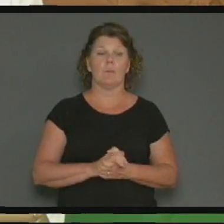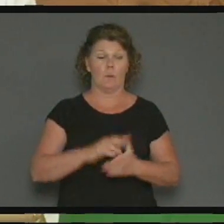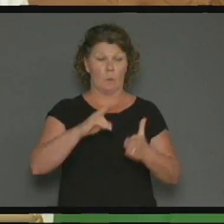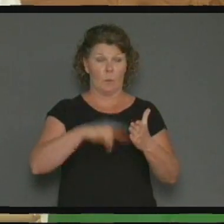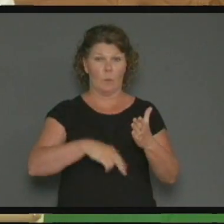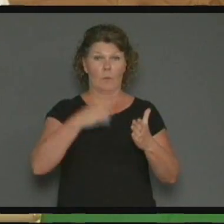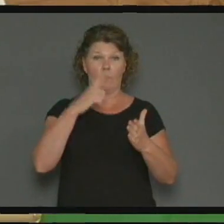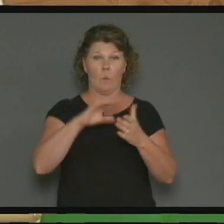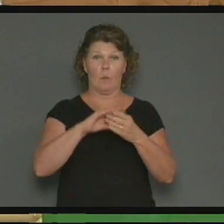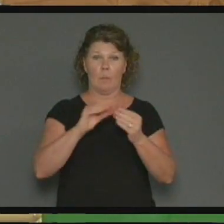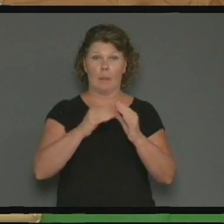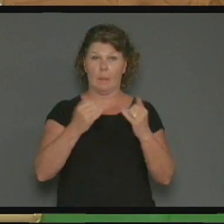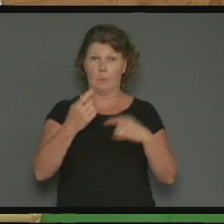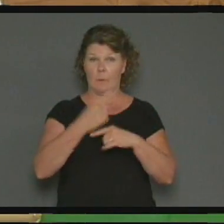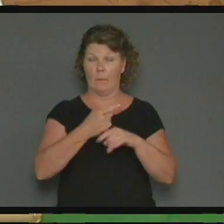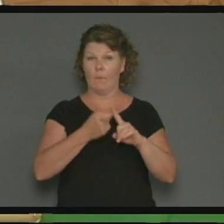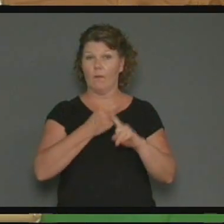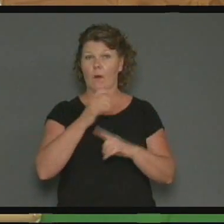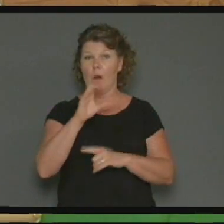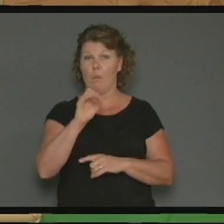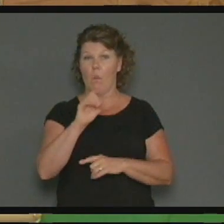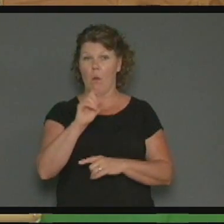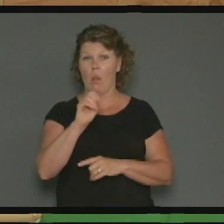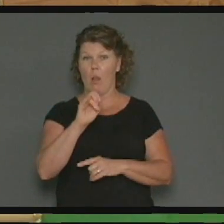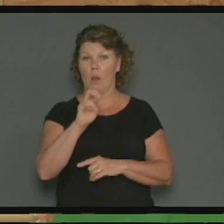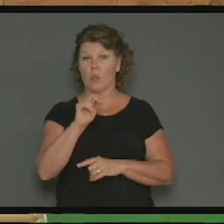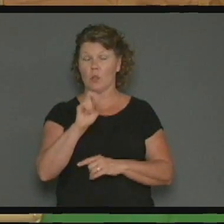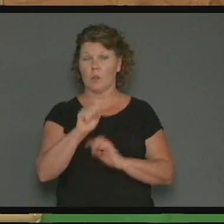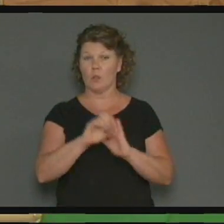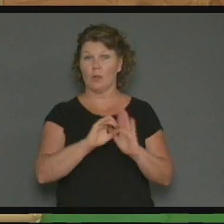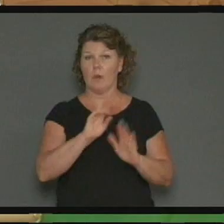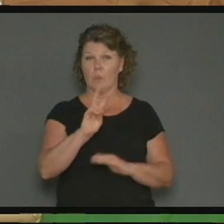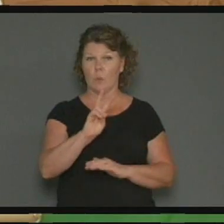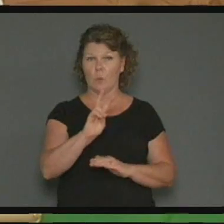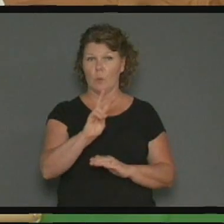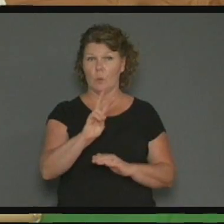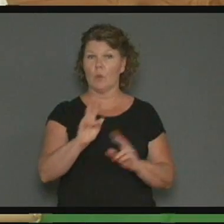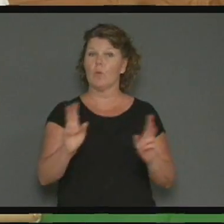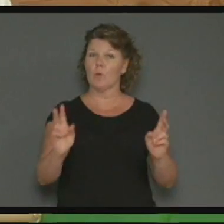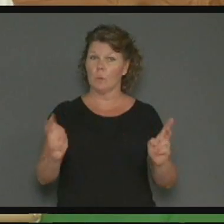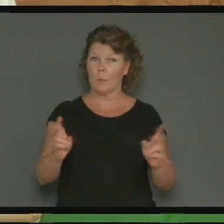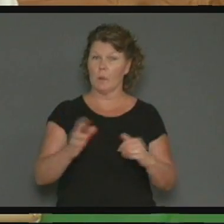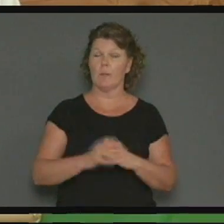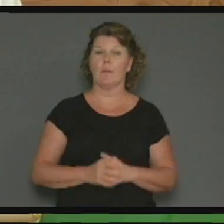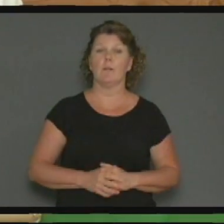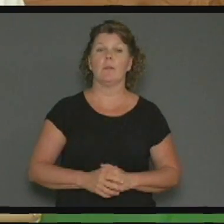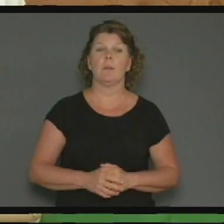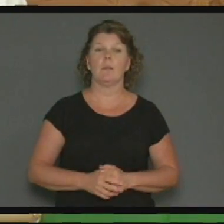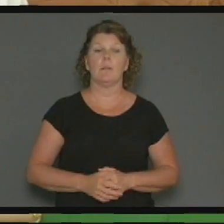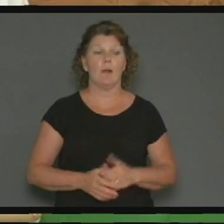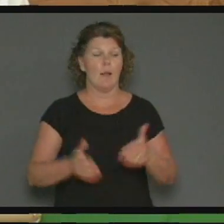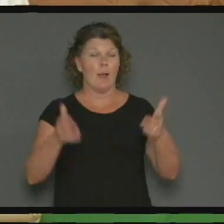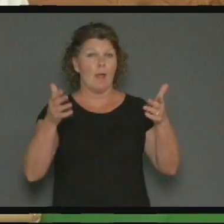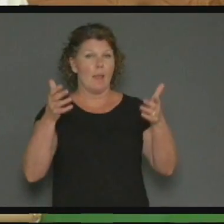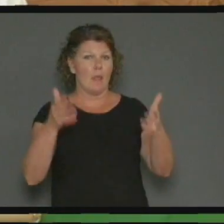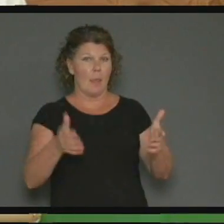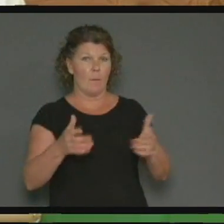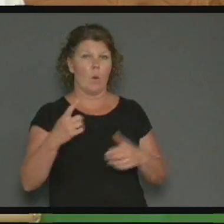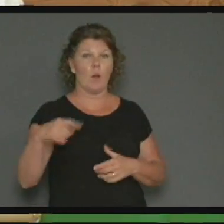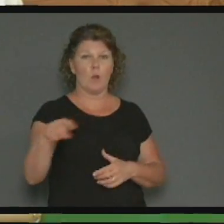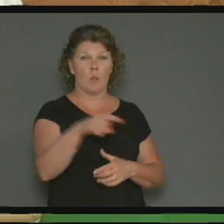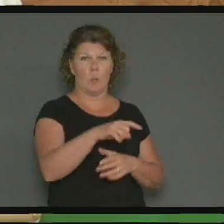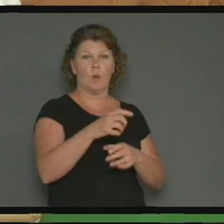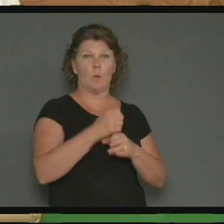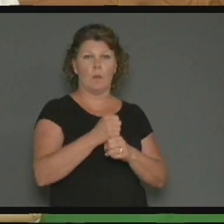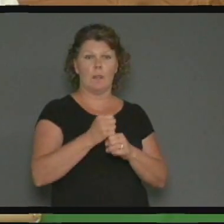for my message today is from Colossians chapter 2, and I highlight this verse. Therefore, as you received